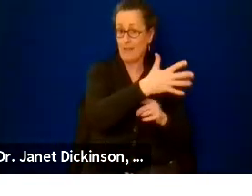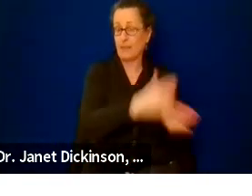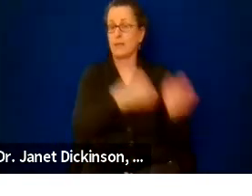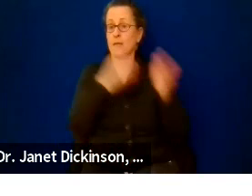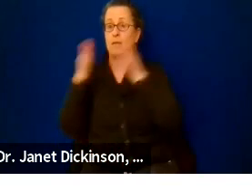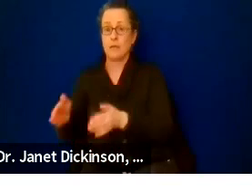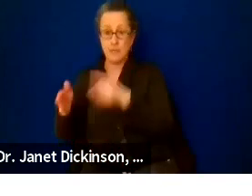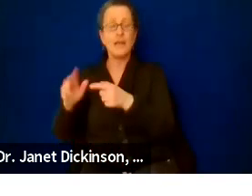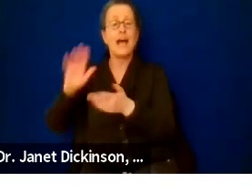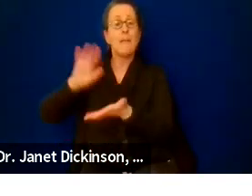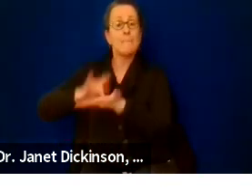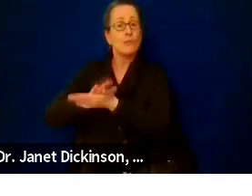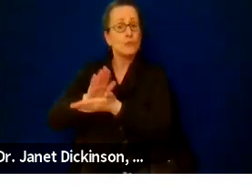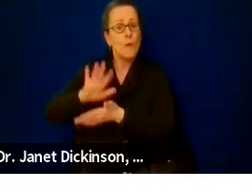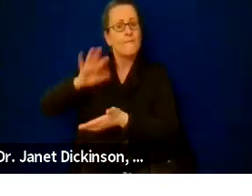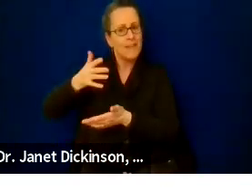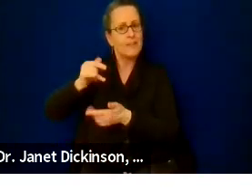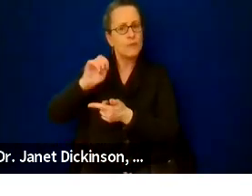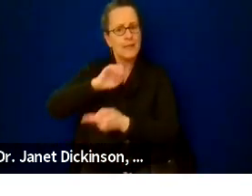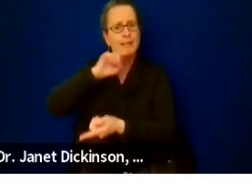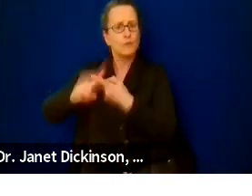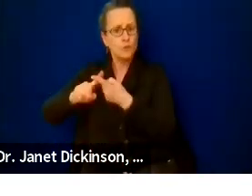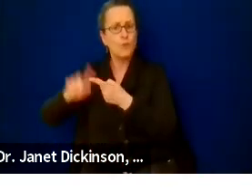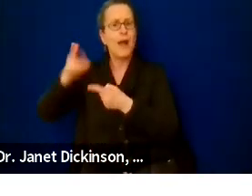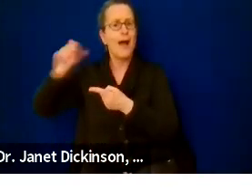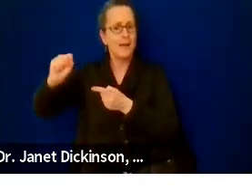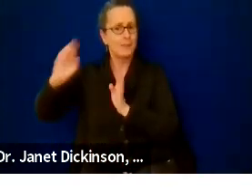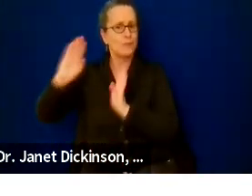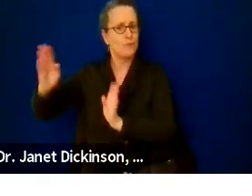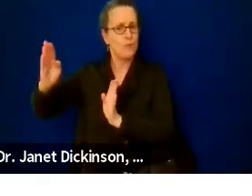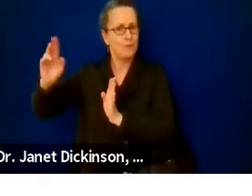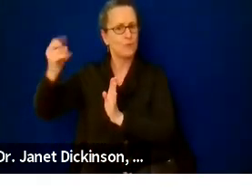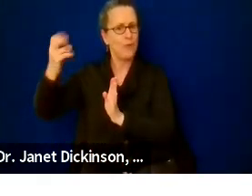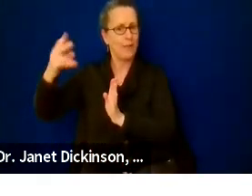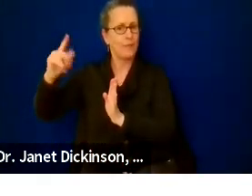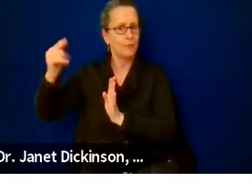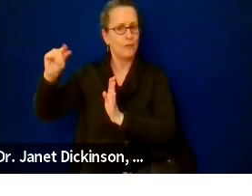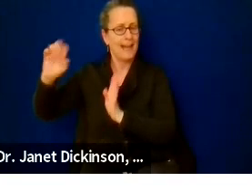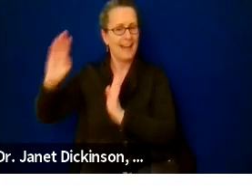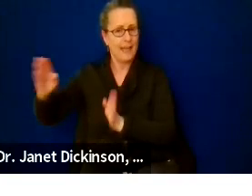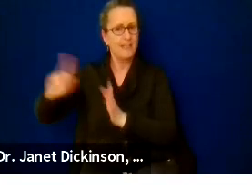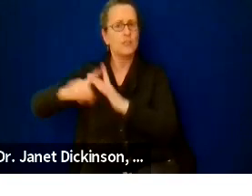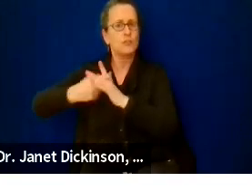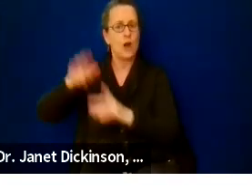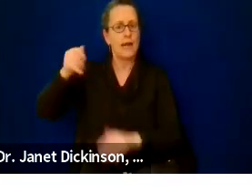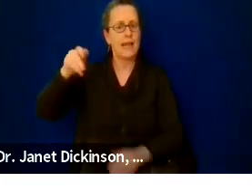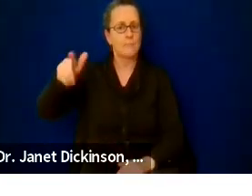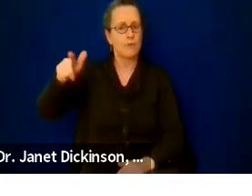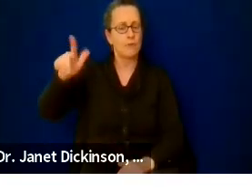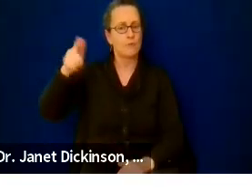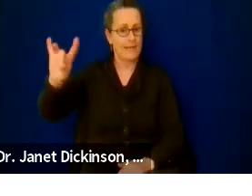we believe that's feasible and doable. Under the commissioner's plan, parents and caregivers do have